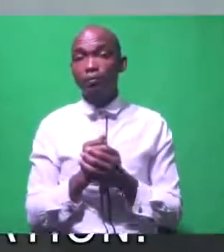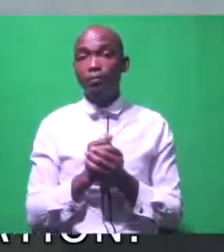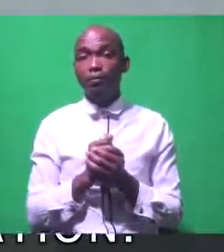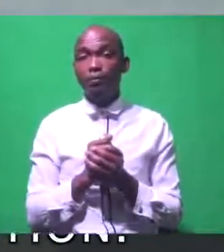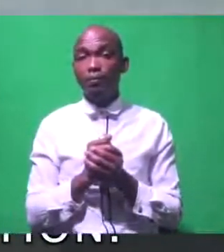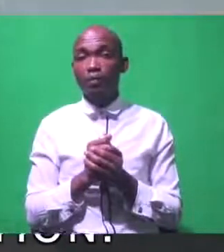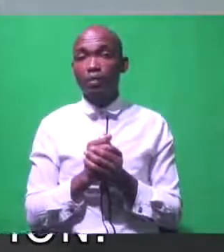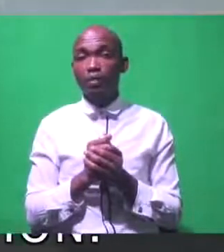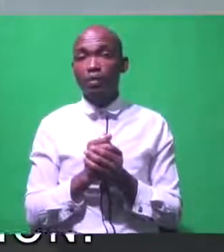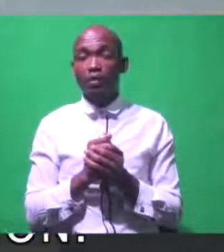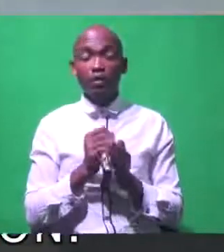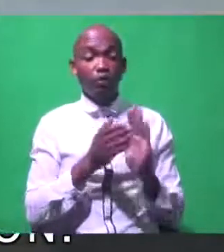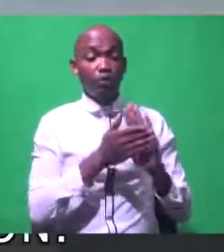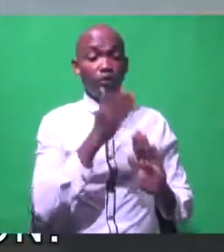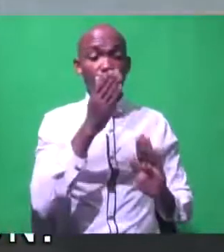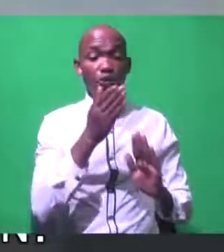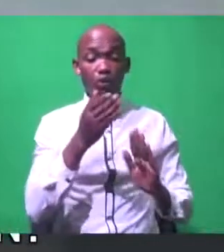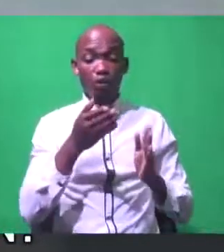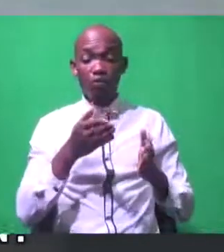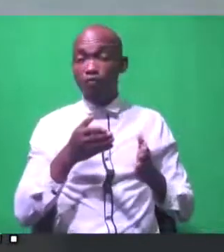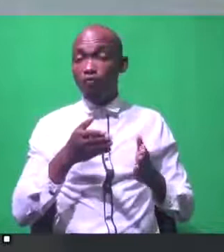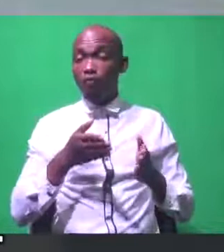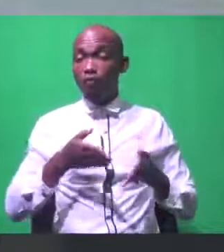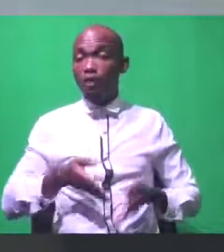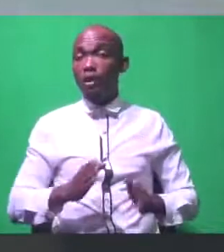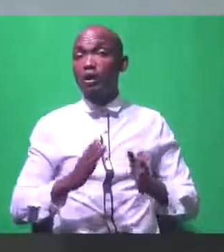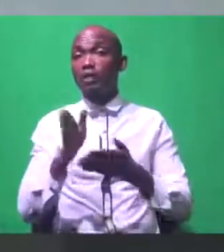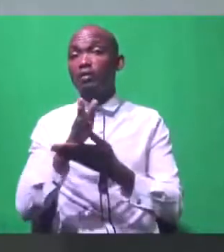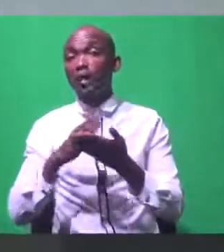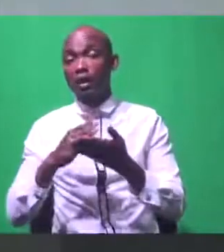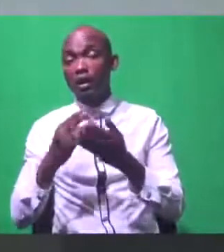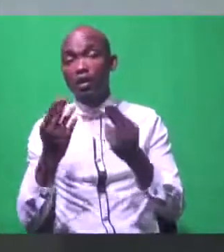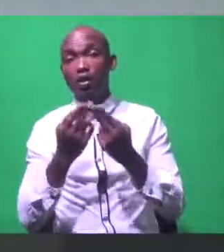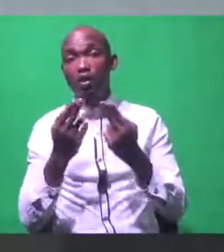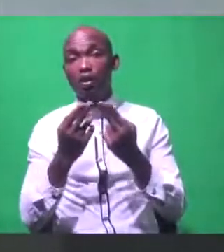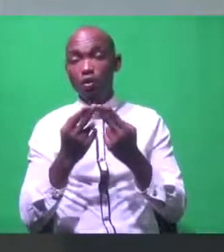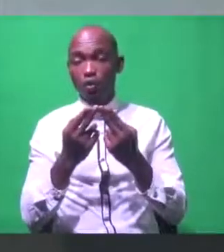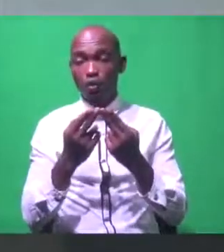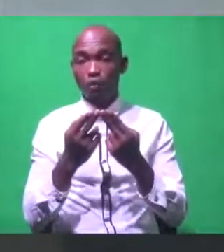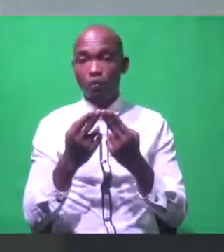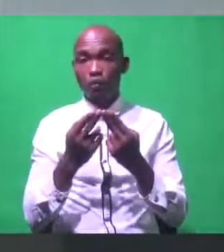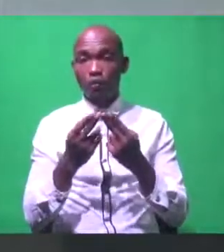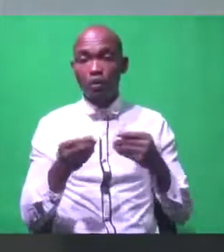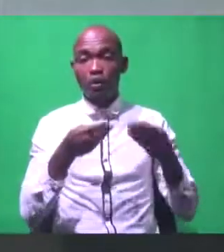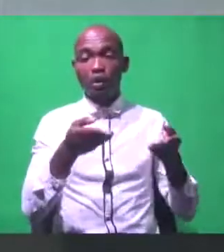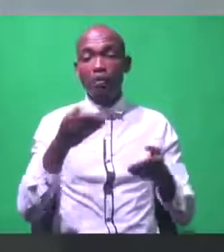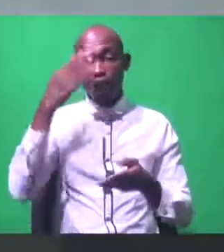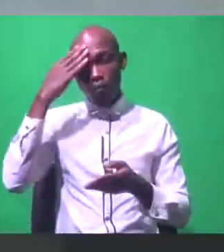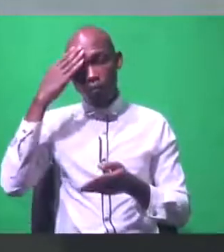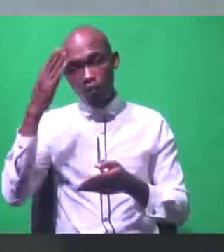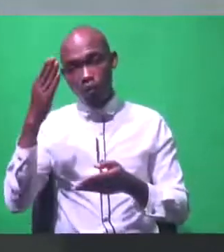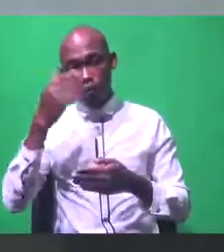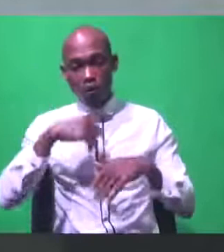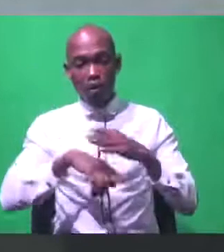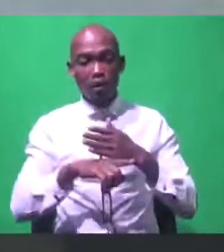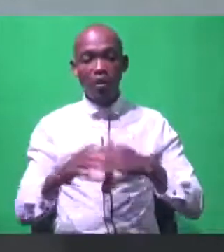Sons from productive areas also were given priority in getting